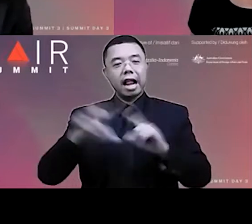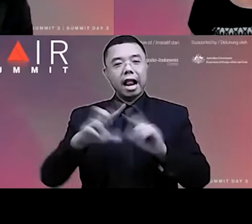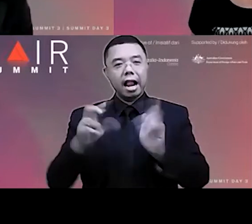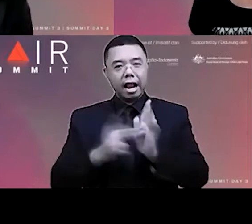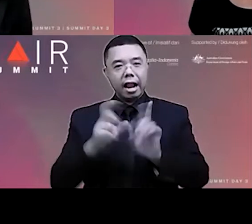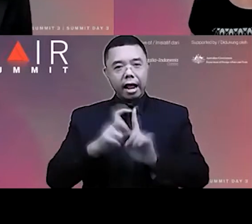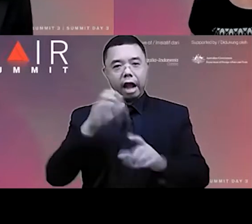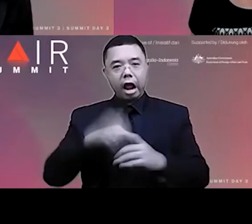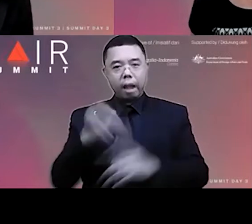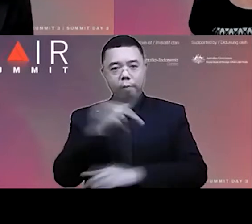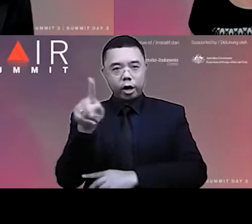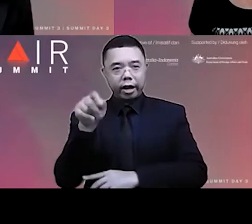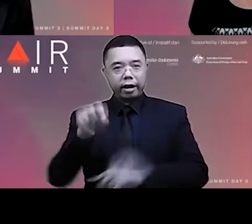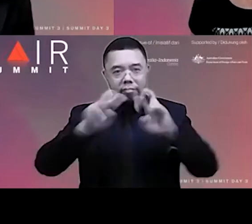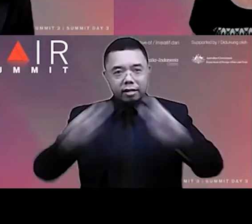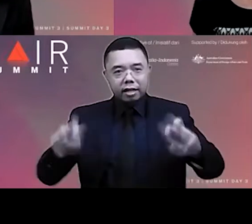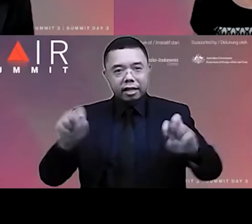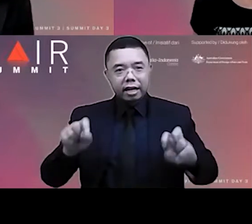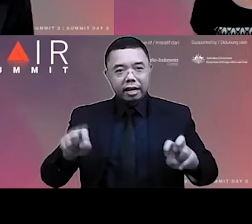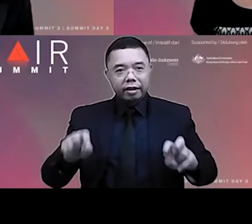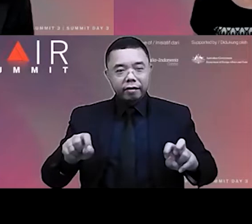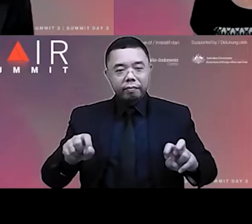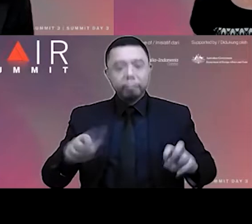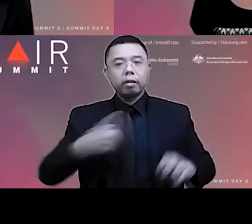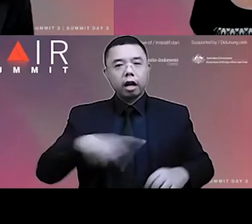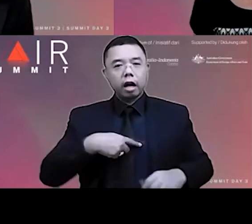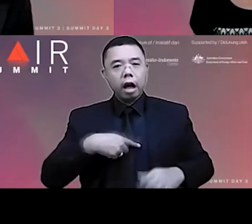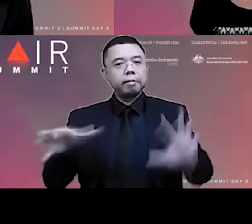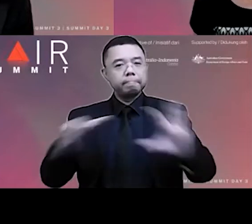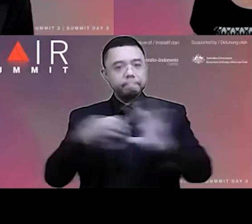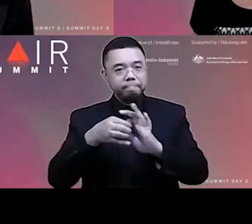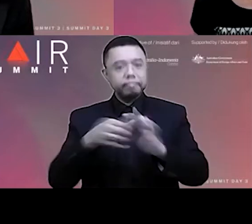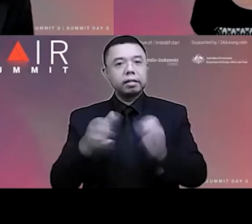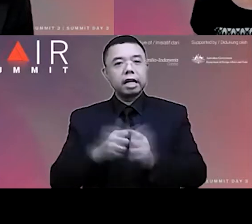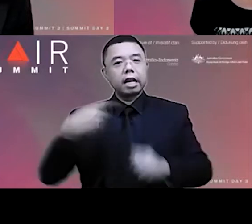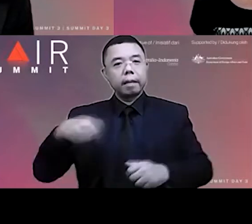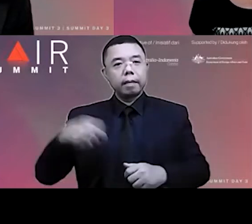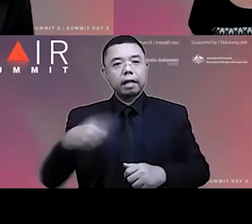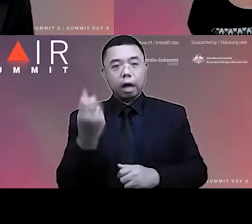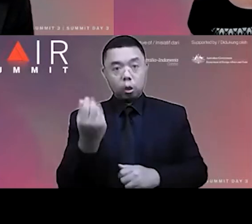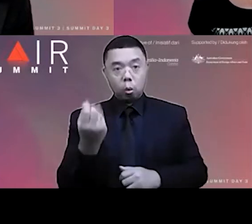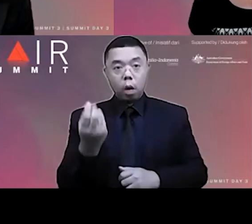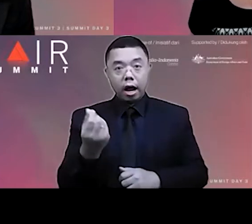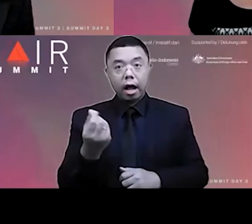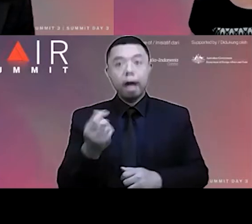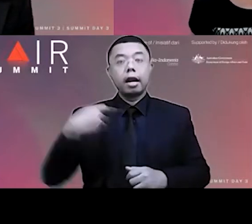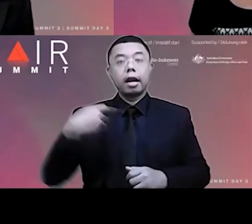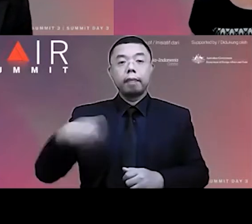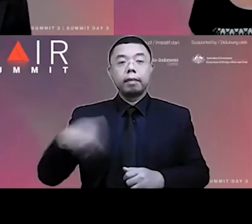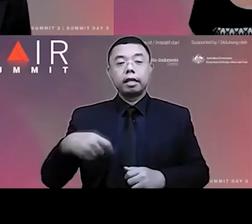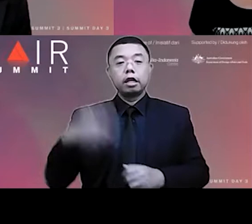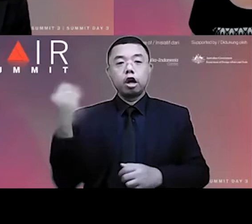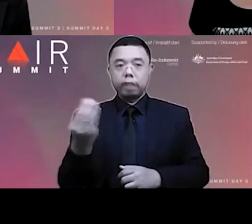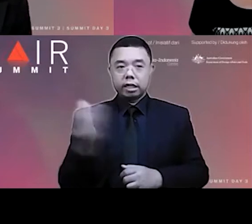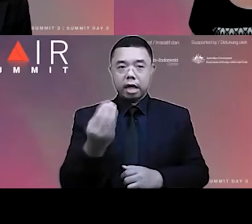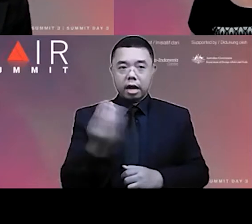And we also collaborating with the Ministry of Finance and Ministry of Tourism, as well as Statistics Indonesia